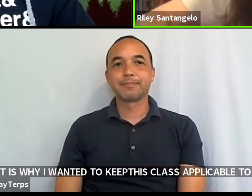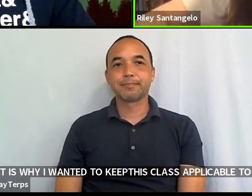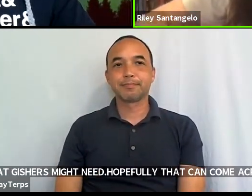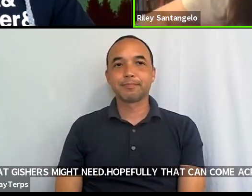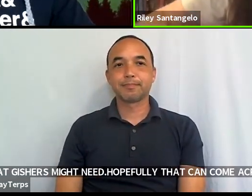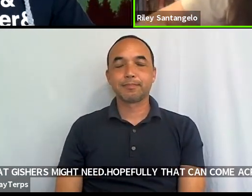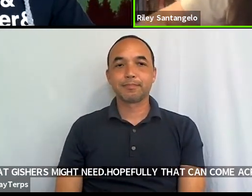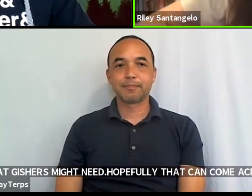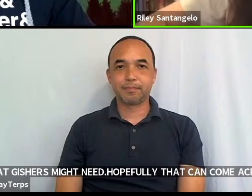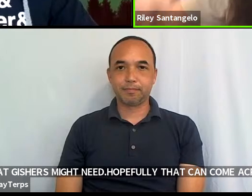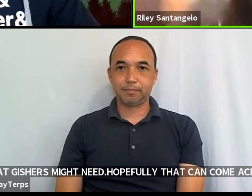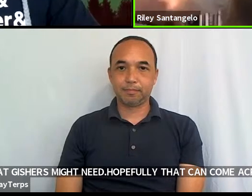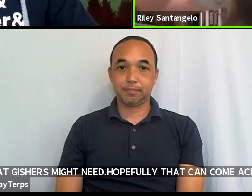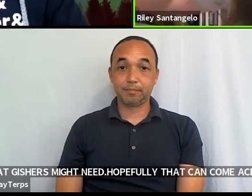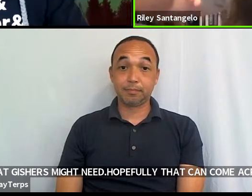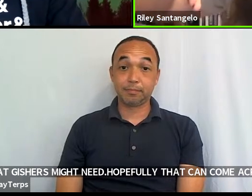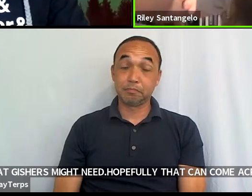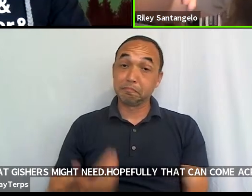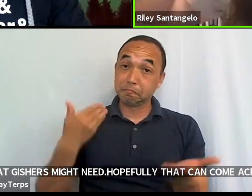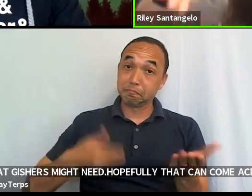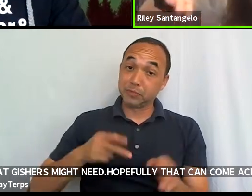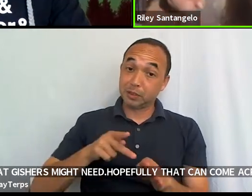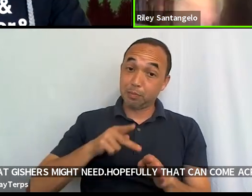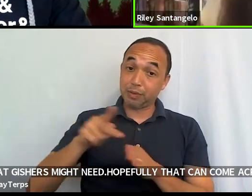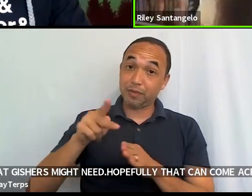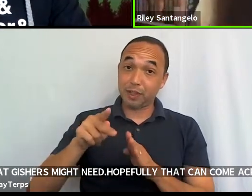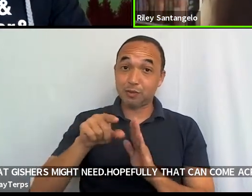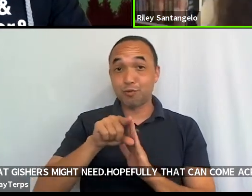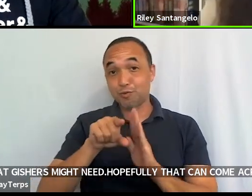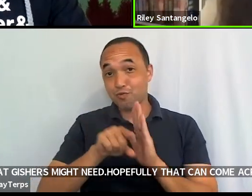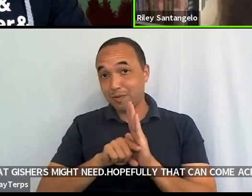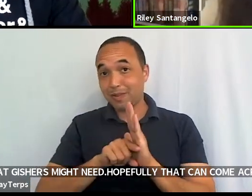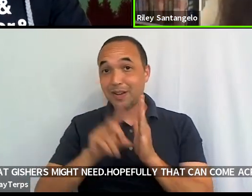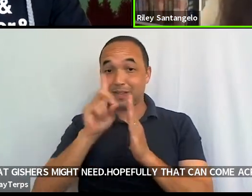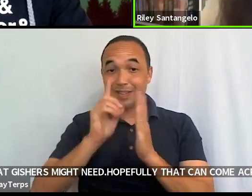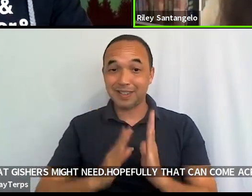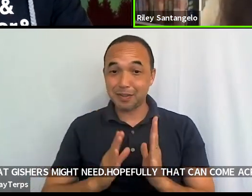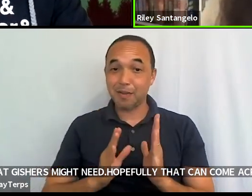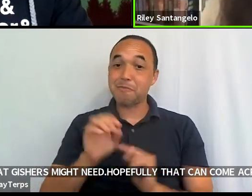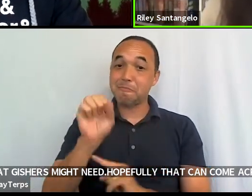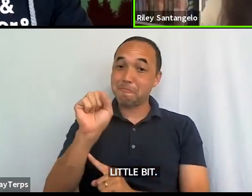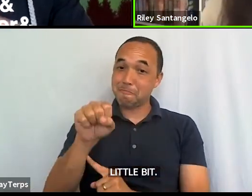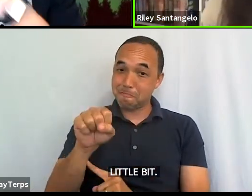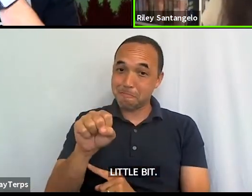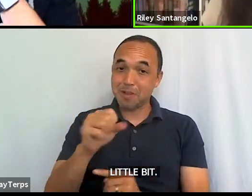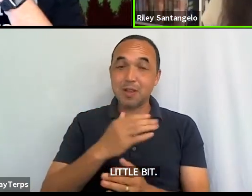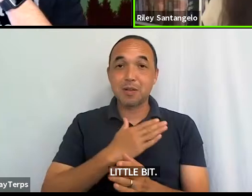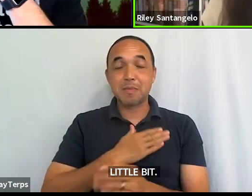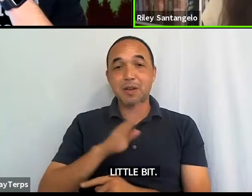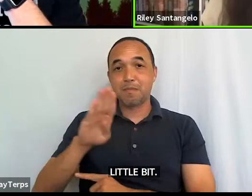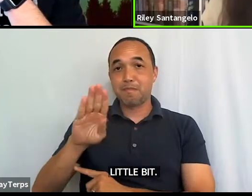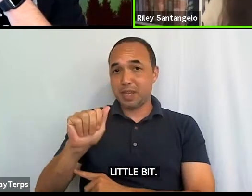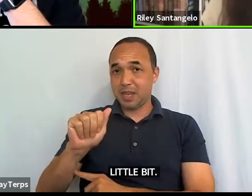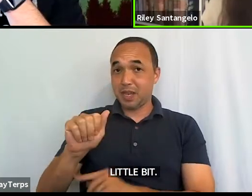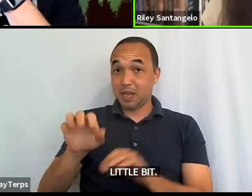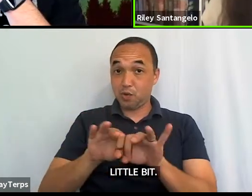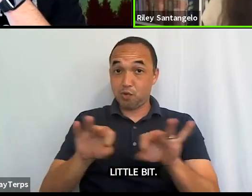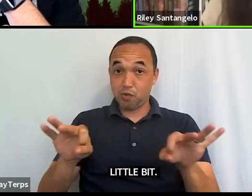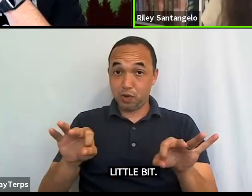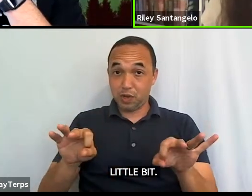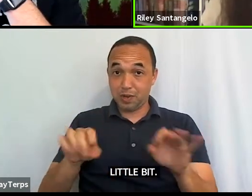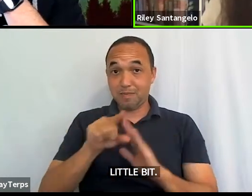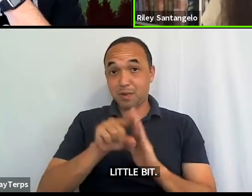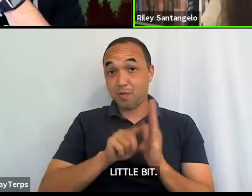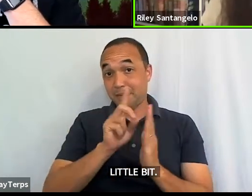I am a professional graphic designer, like you said. I have my bachelor's degree in graphic